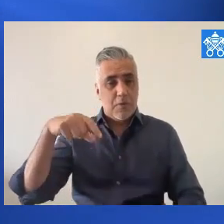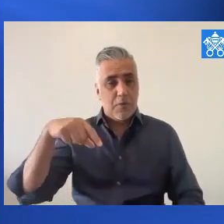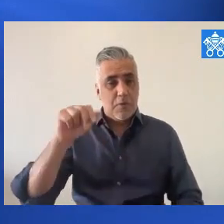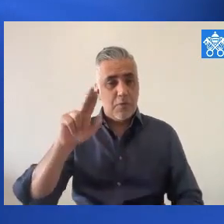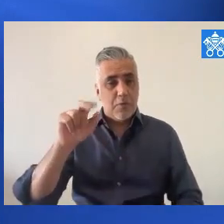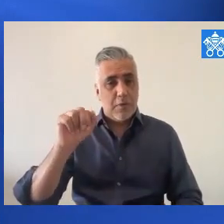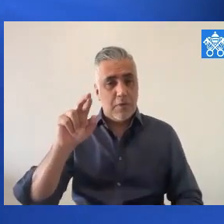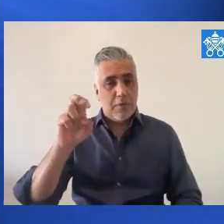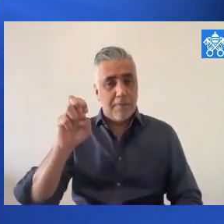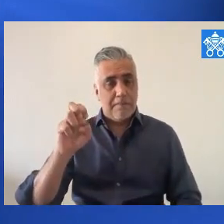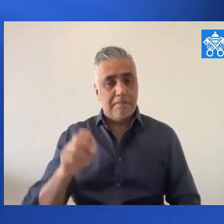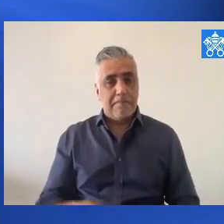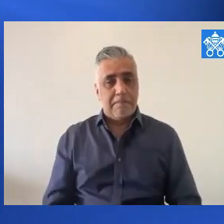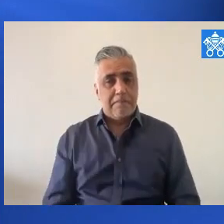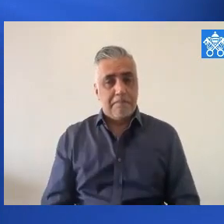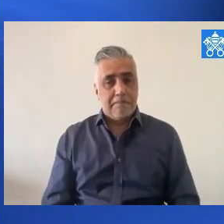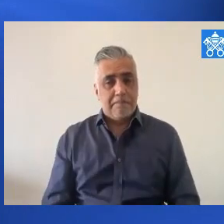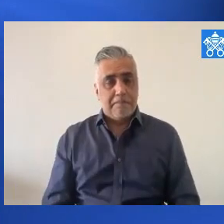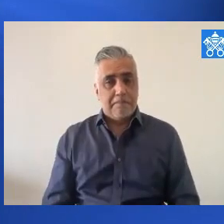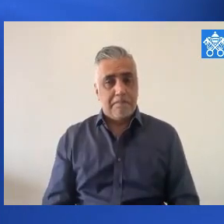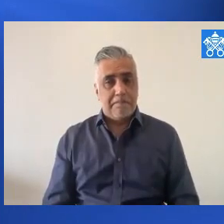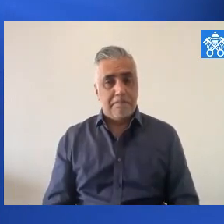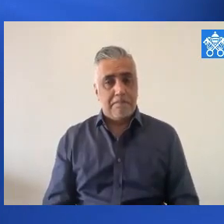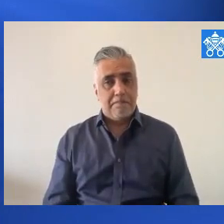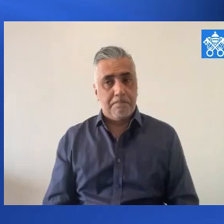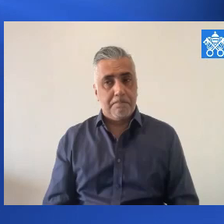St. Peter's Square.